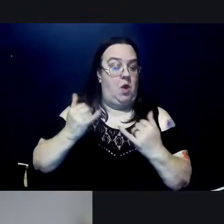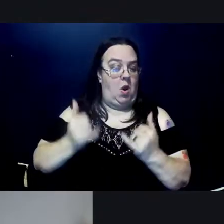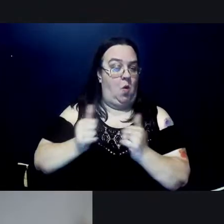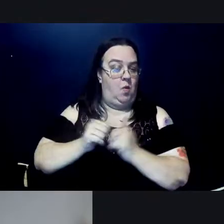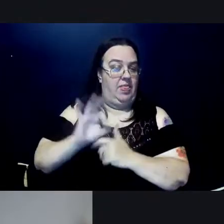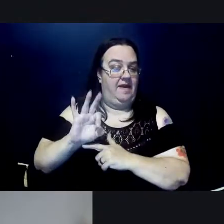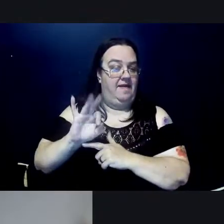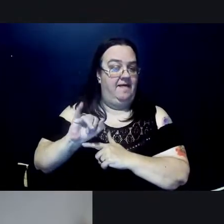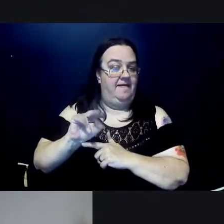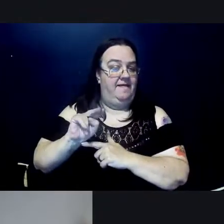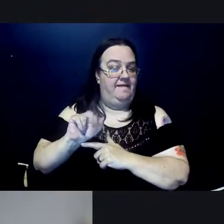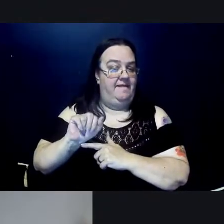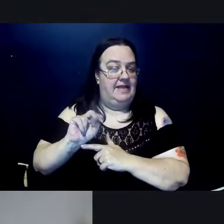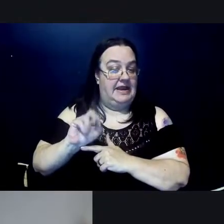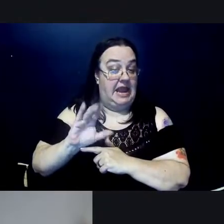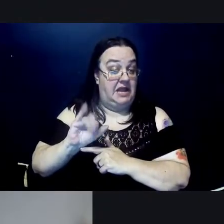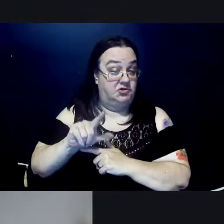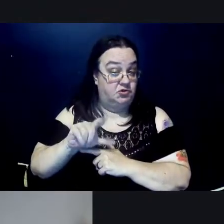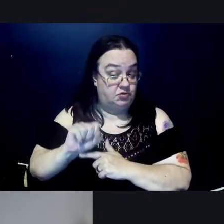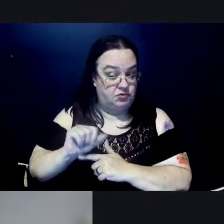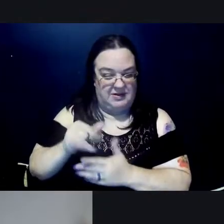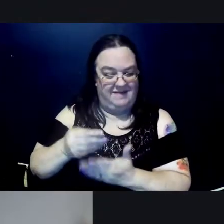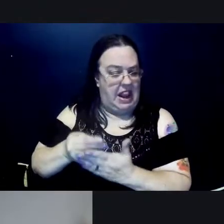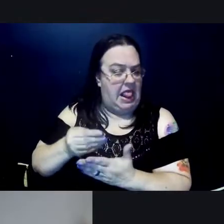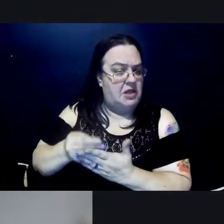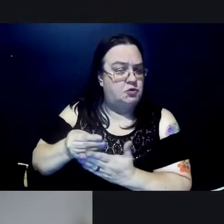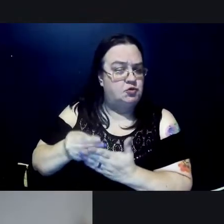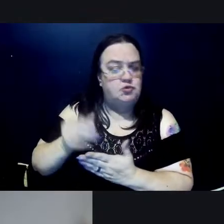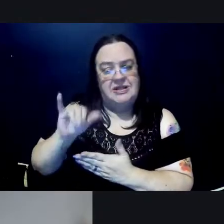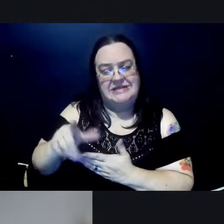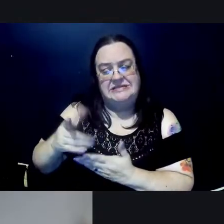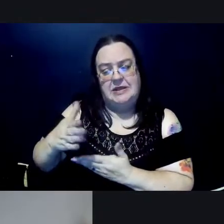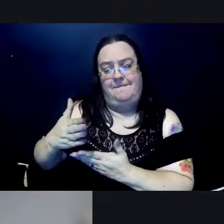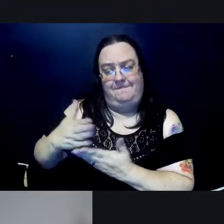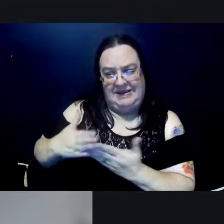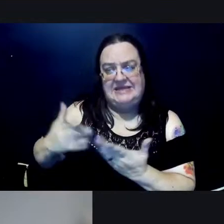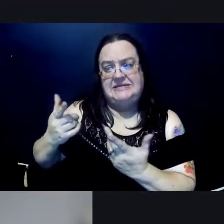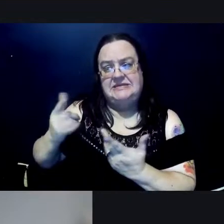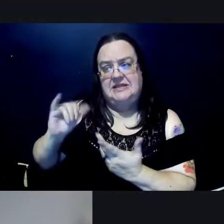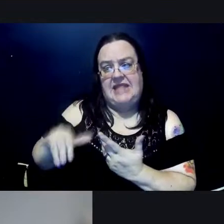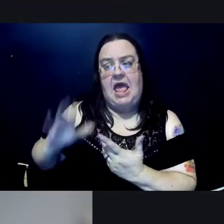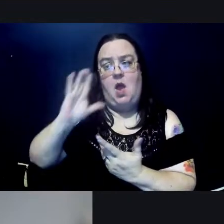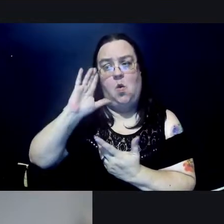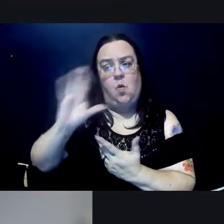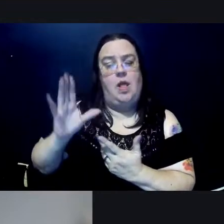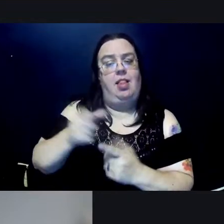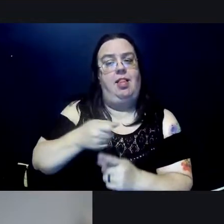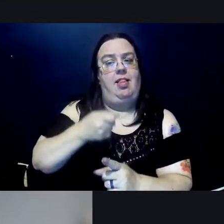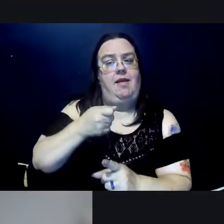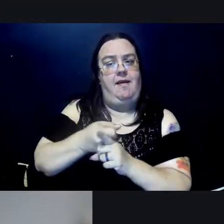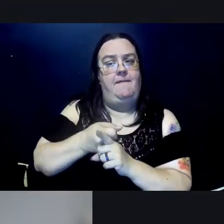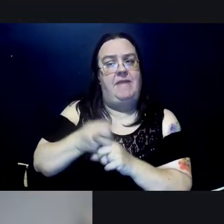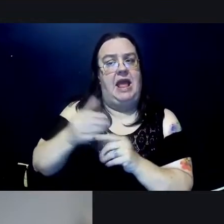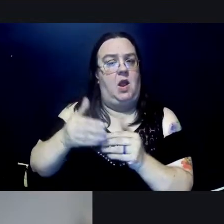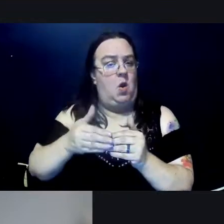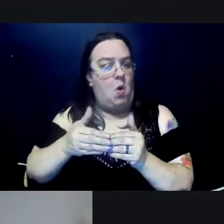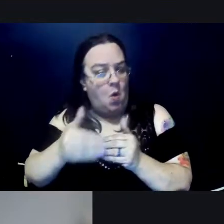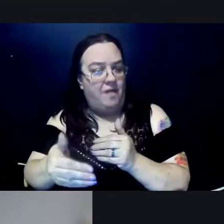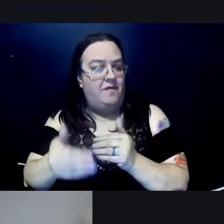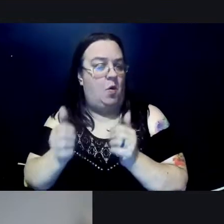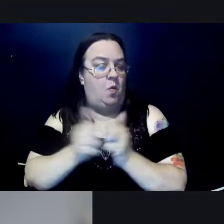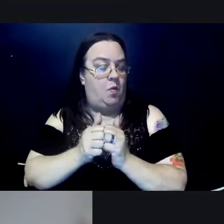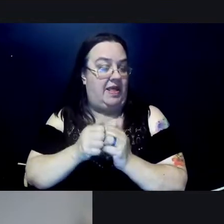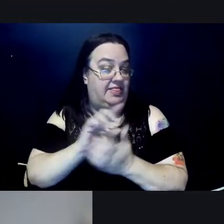and I think that is a piece of it that will impact going forward with the